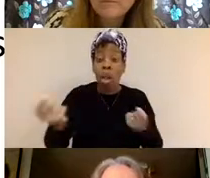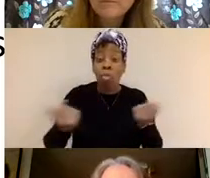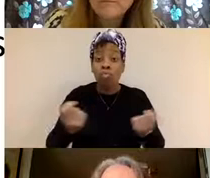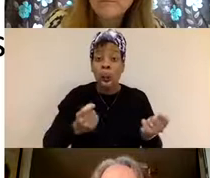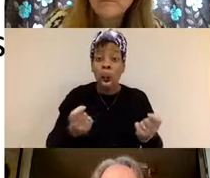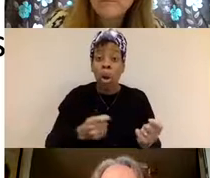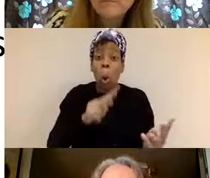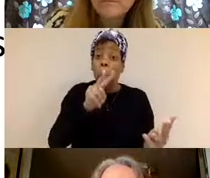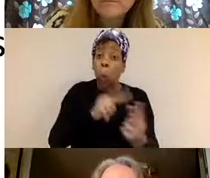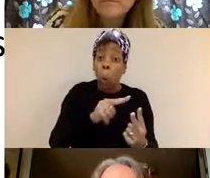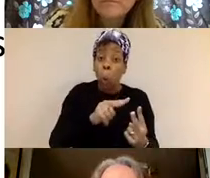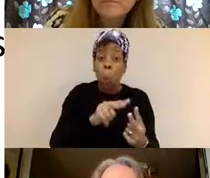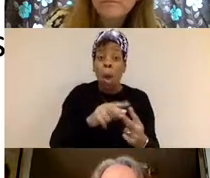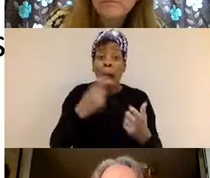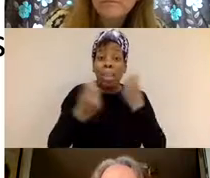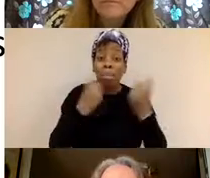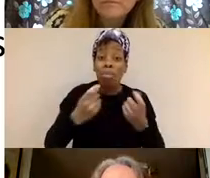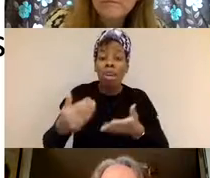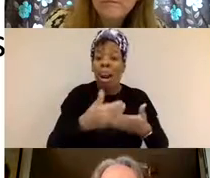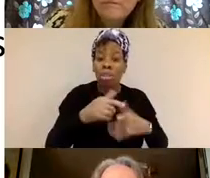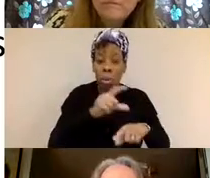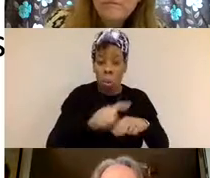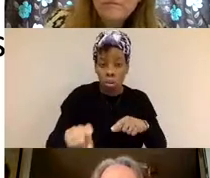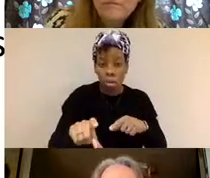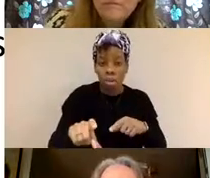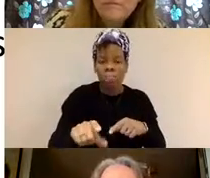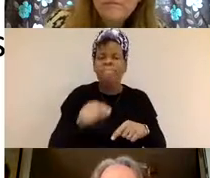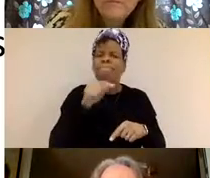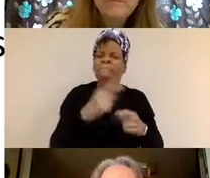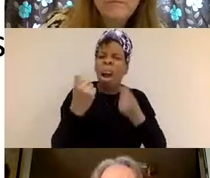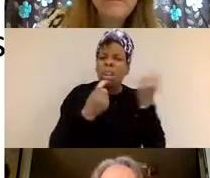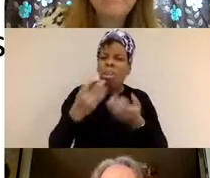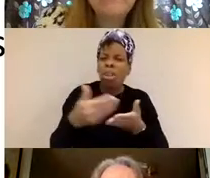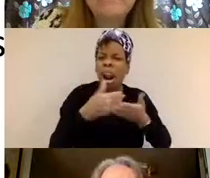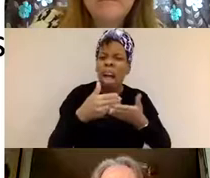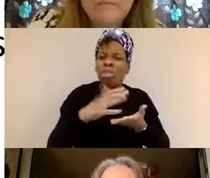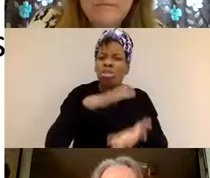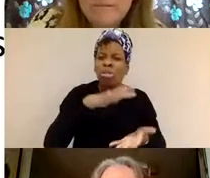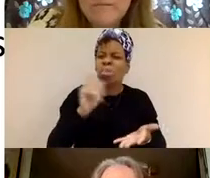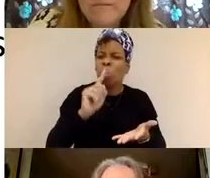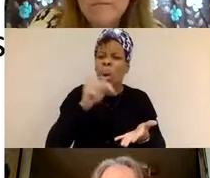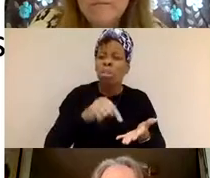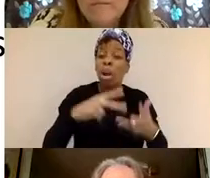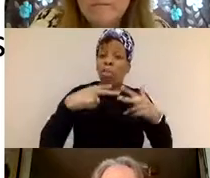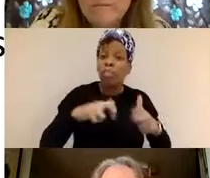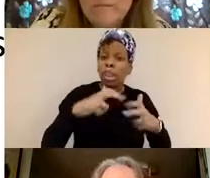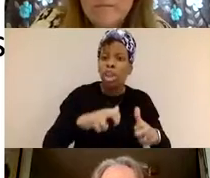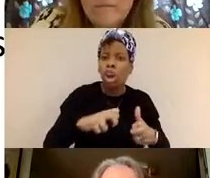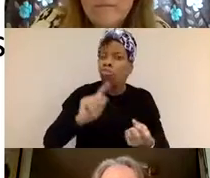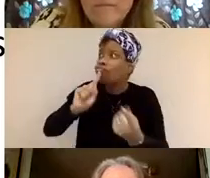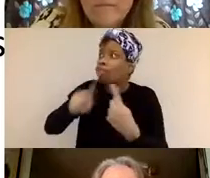Collections courses. So our Exploring Collections courses focus on researching and responding to